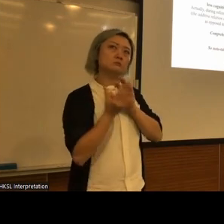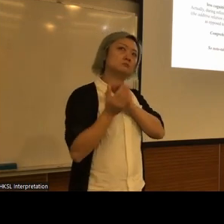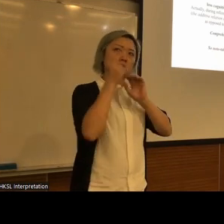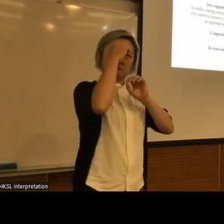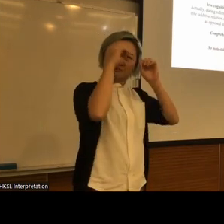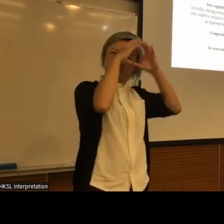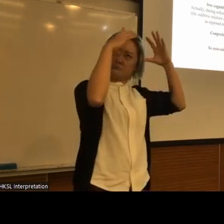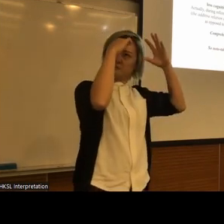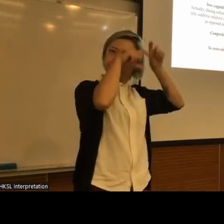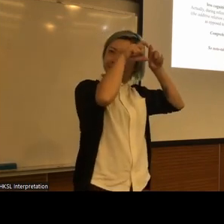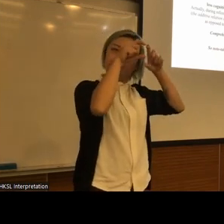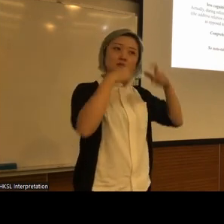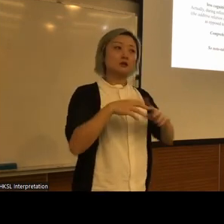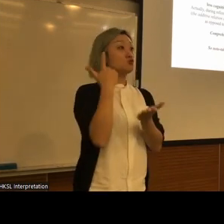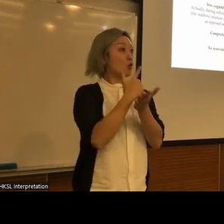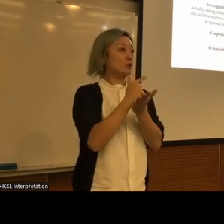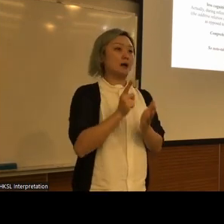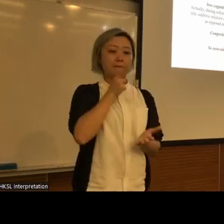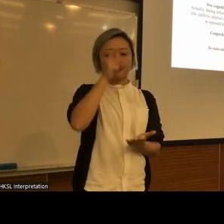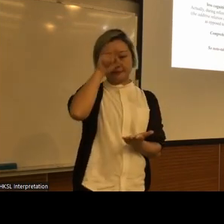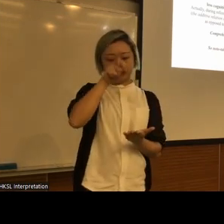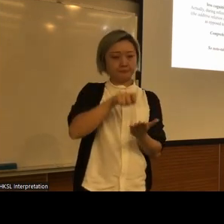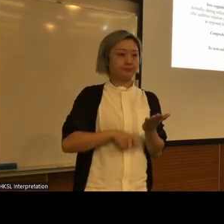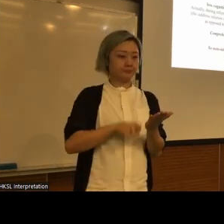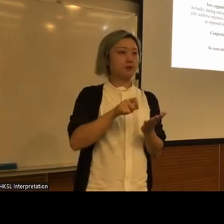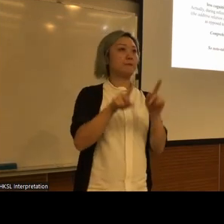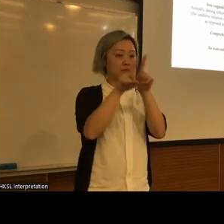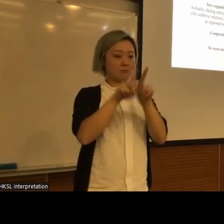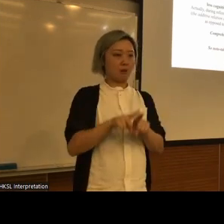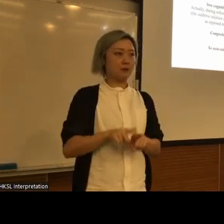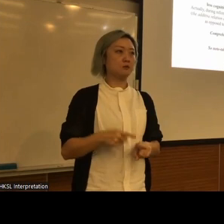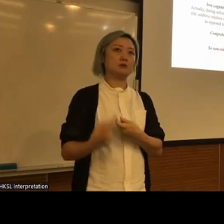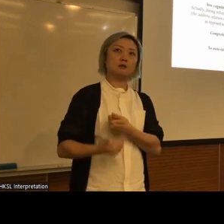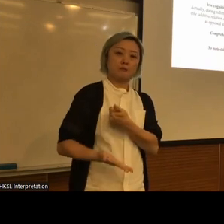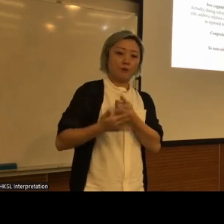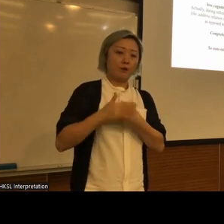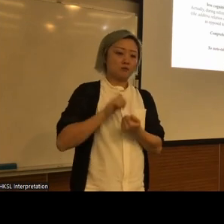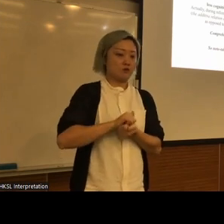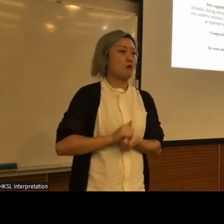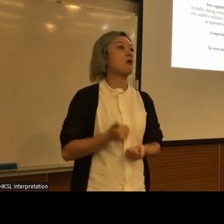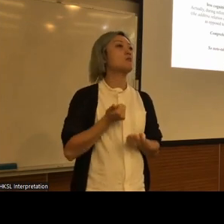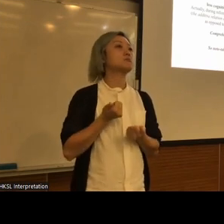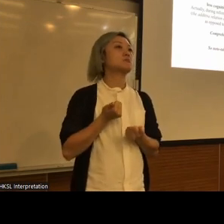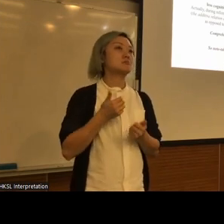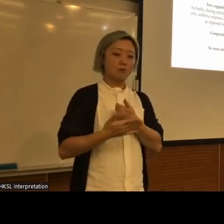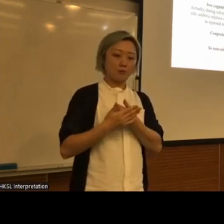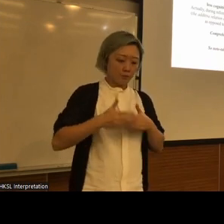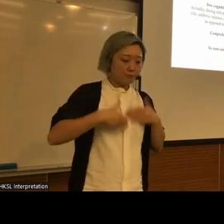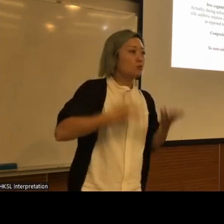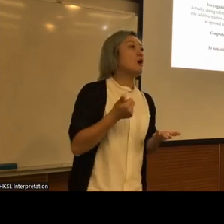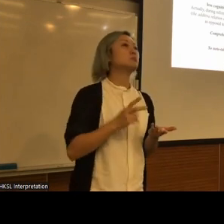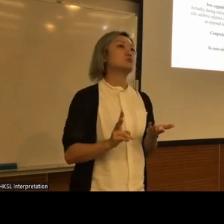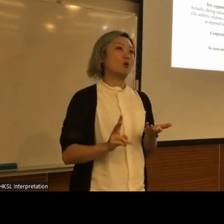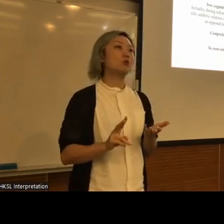take the notes correct. And this is why, even though the theory was that simultaneous interpreting